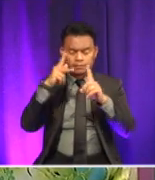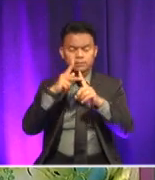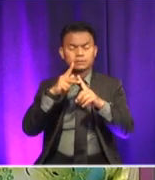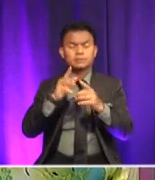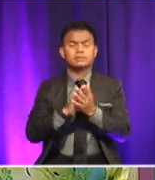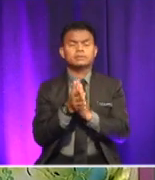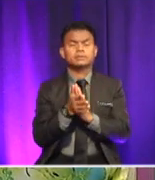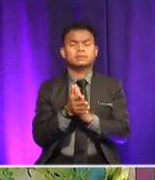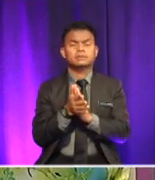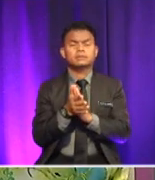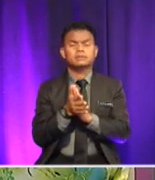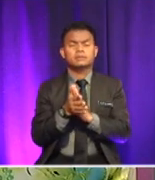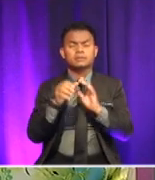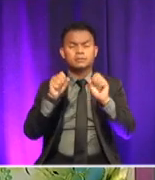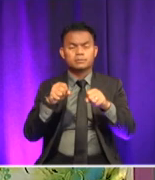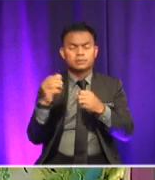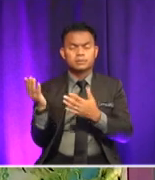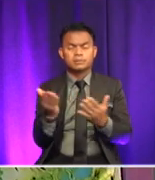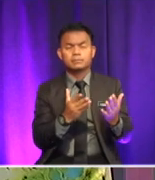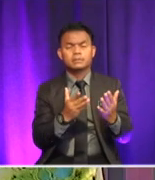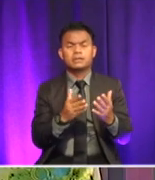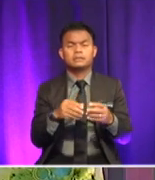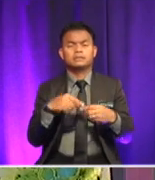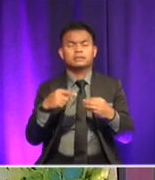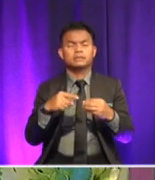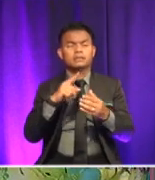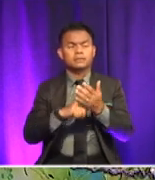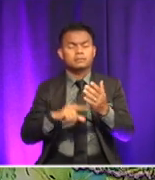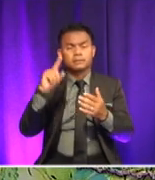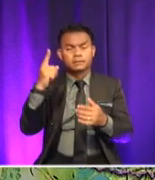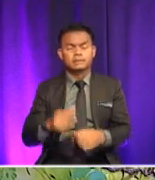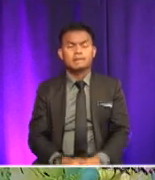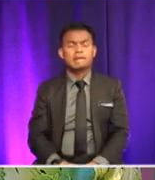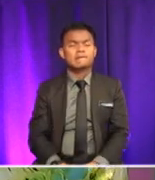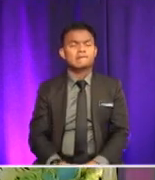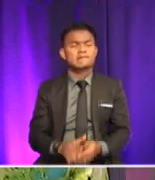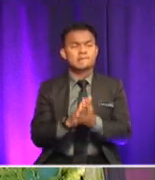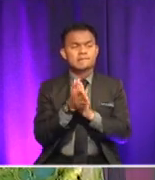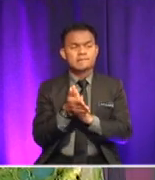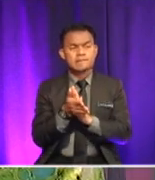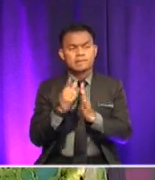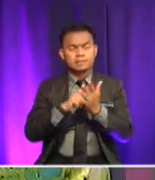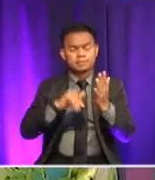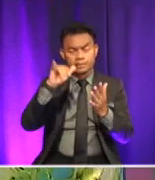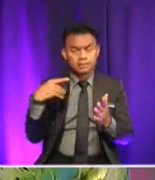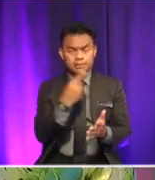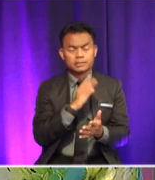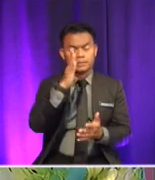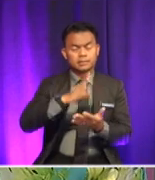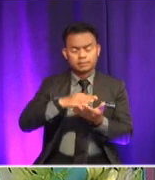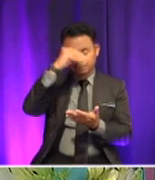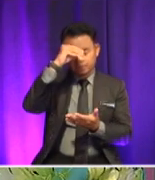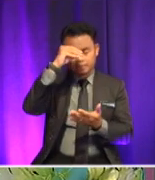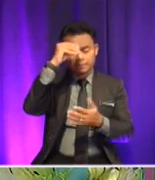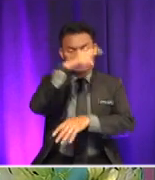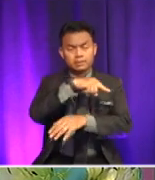paper is written within a box, which means limit yourself just there, okay? So if this is talking about the interrogation,